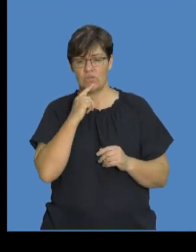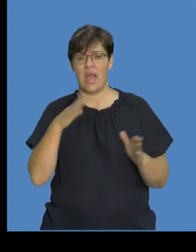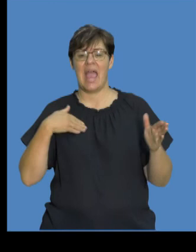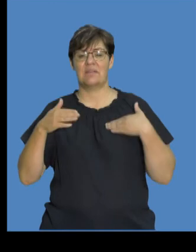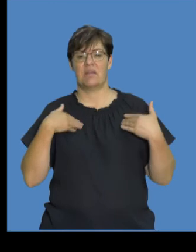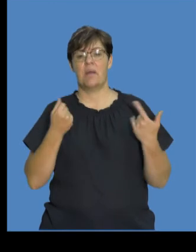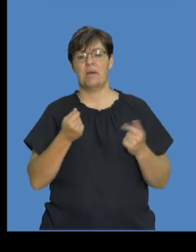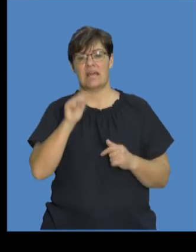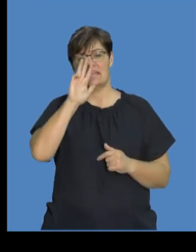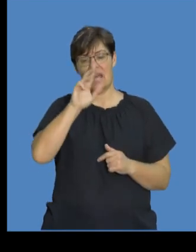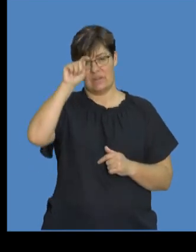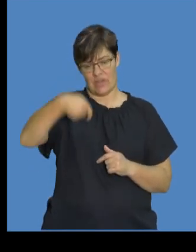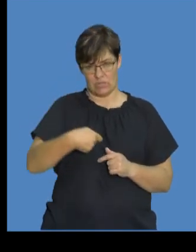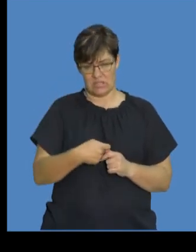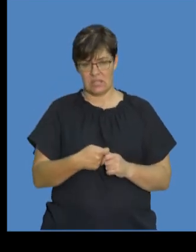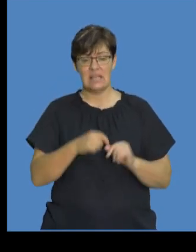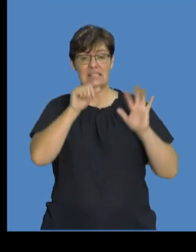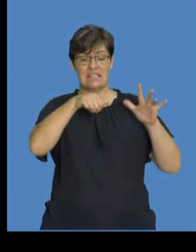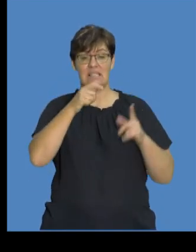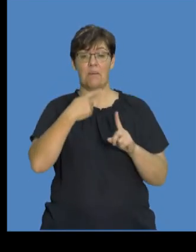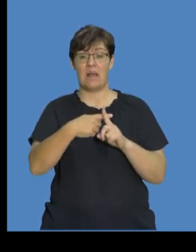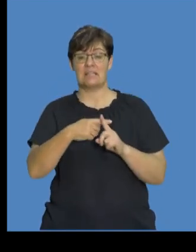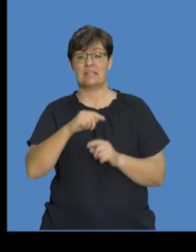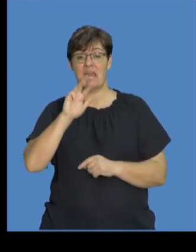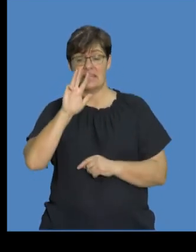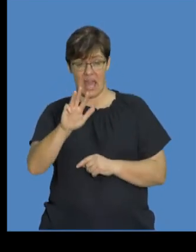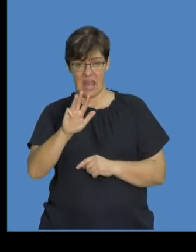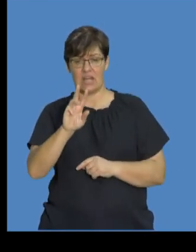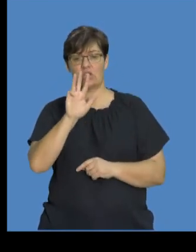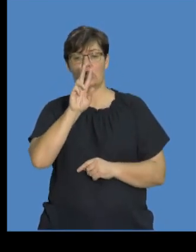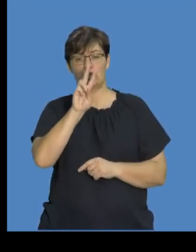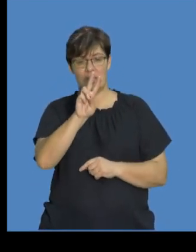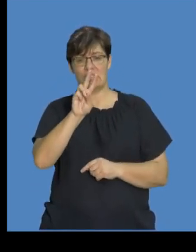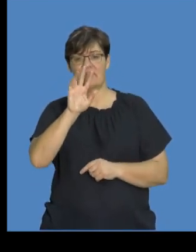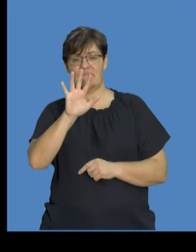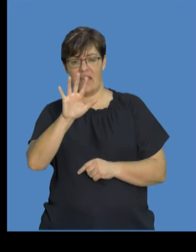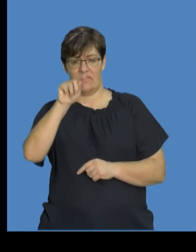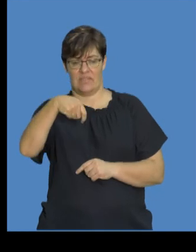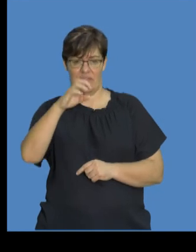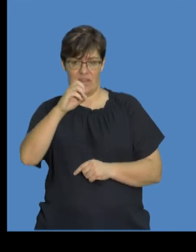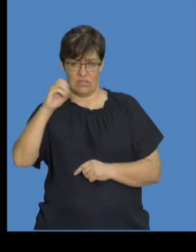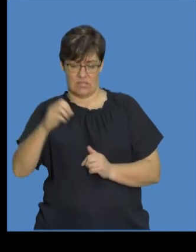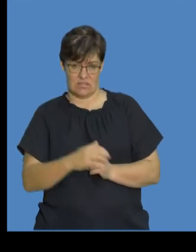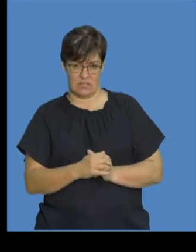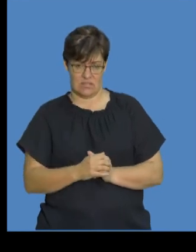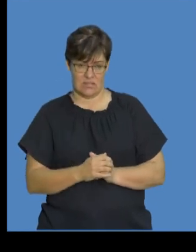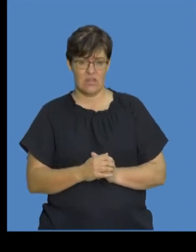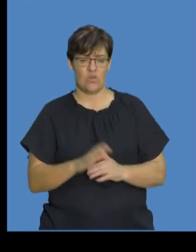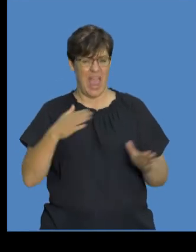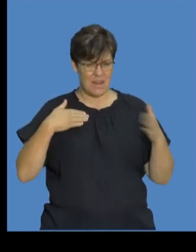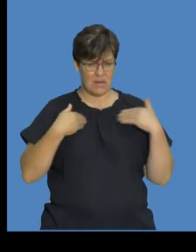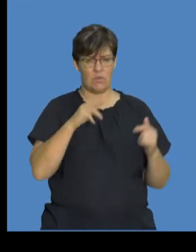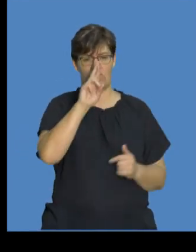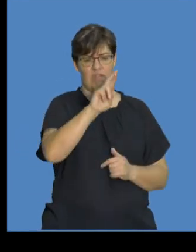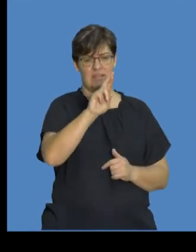16,000. So obviously the admin cost had to be 9,000. So 16 plus 9 is 25. So I'm just going to put here the admin cost